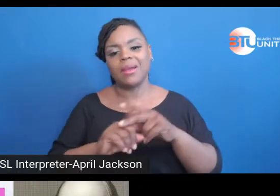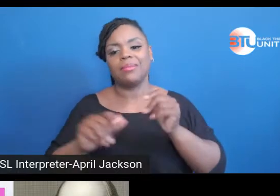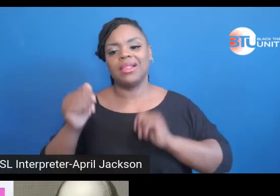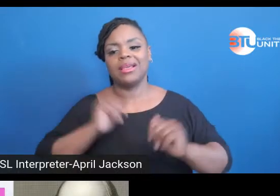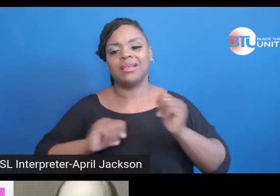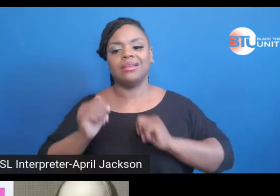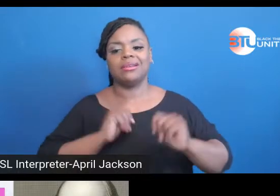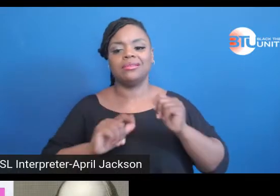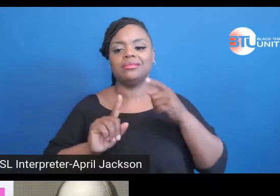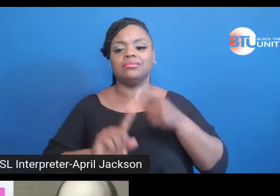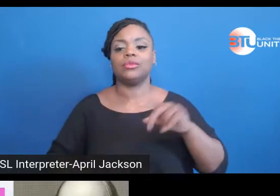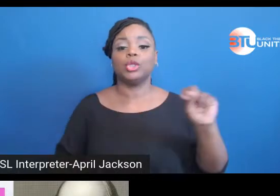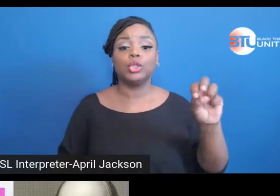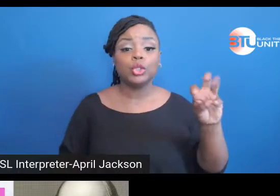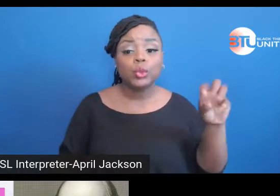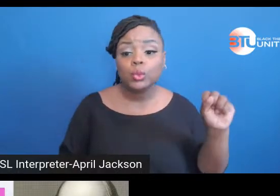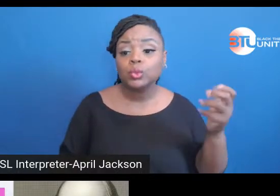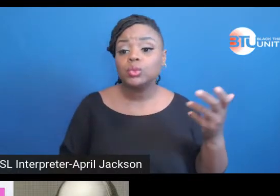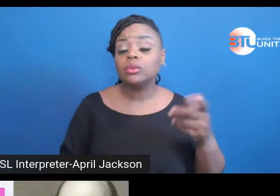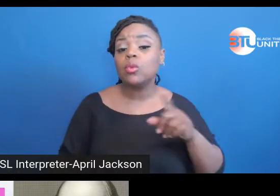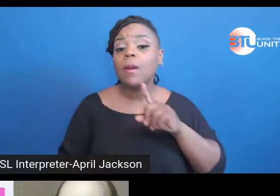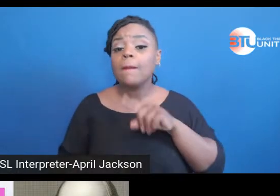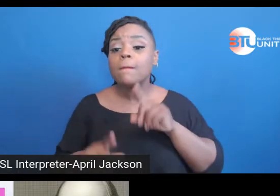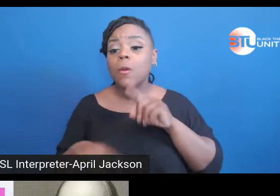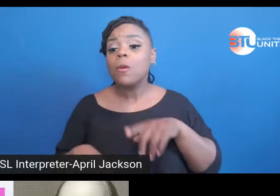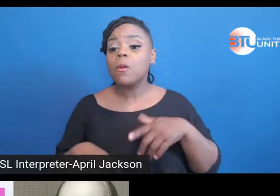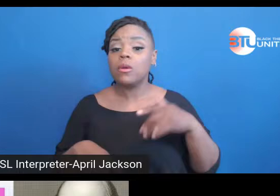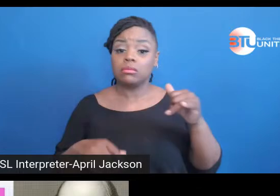education, where you can,